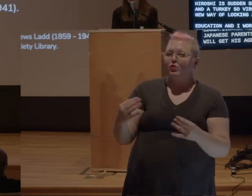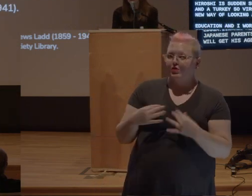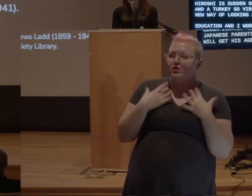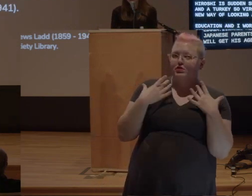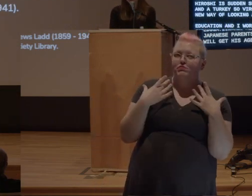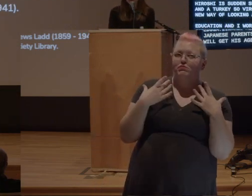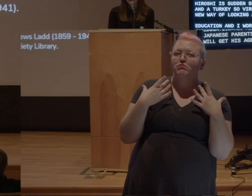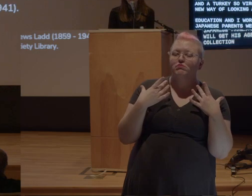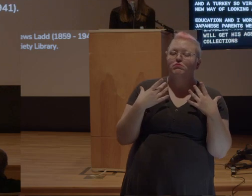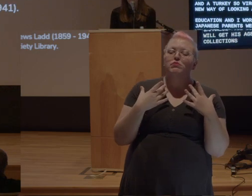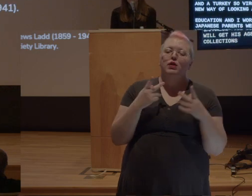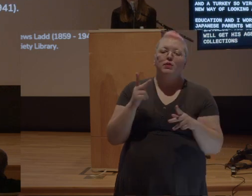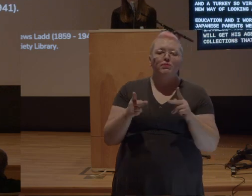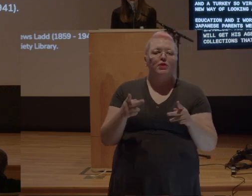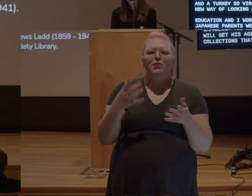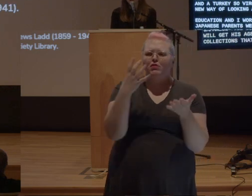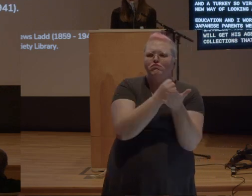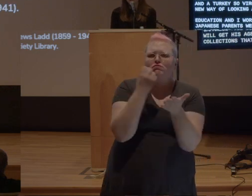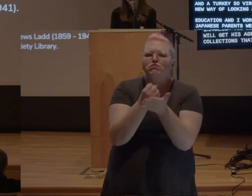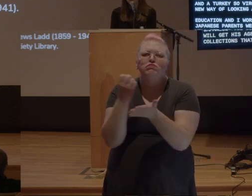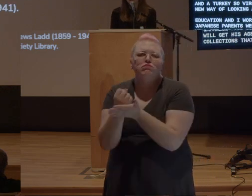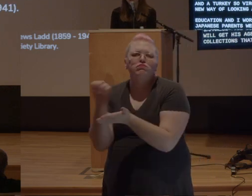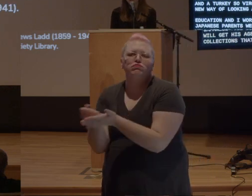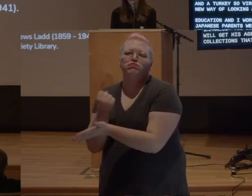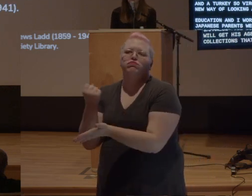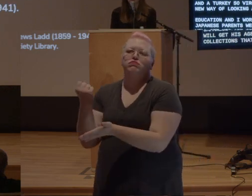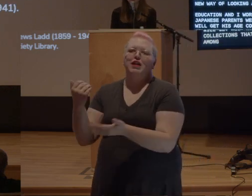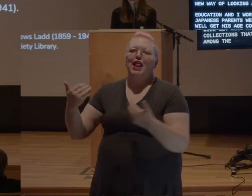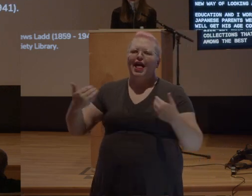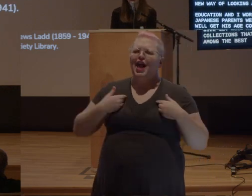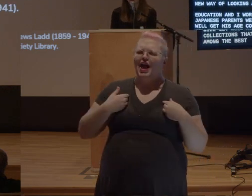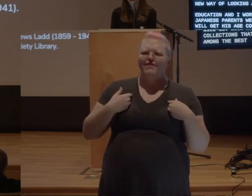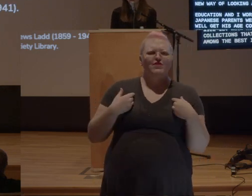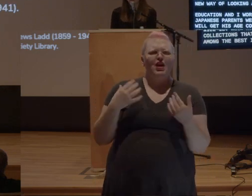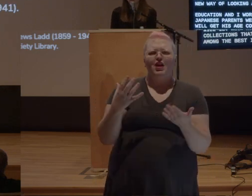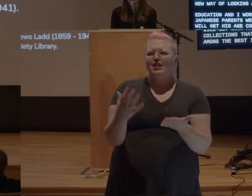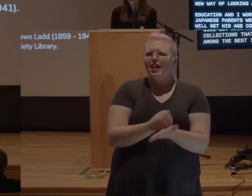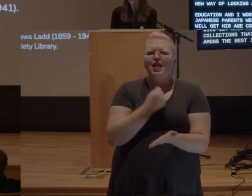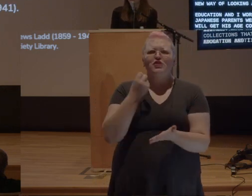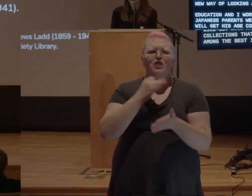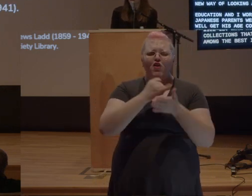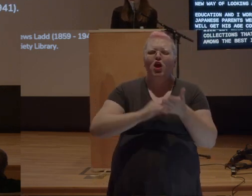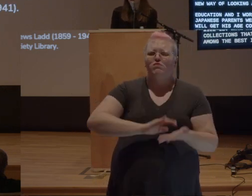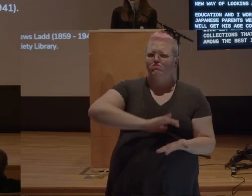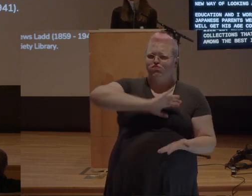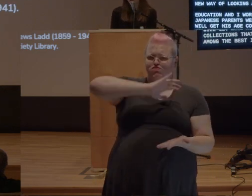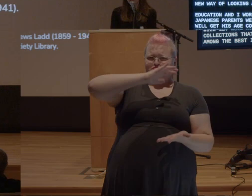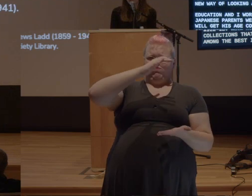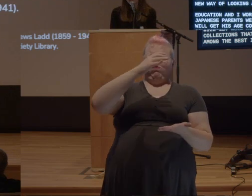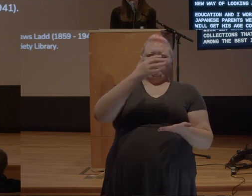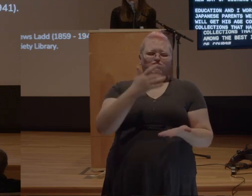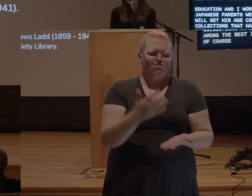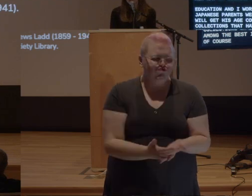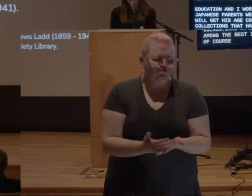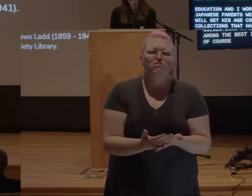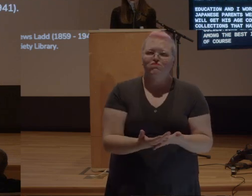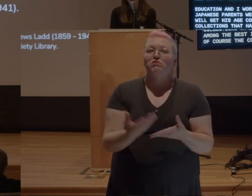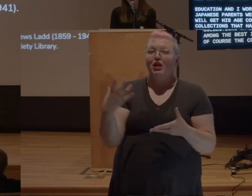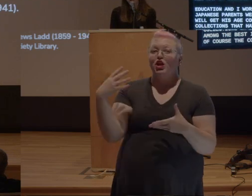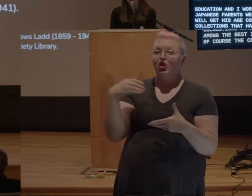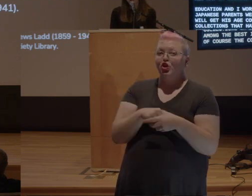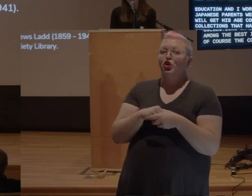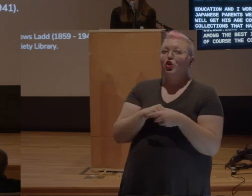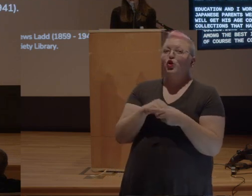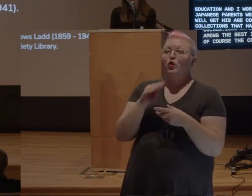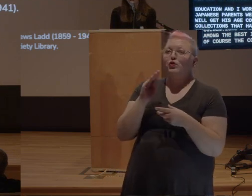massive collections that have come to be renowned as among the best in the world today. This includes, of course, the collection at our